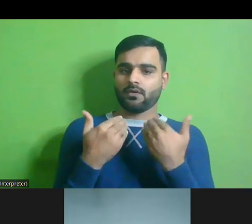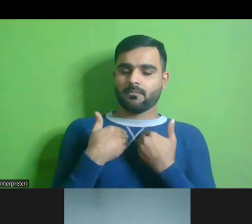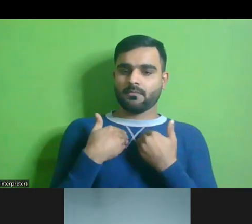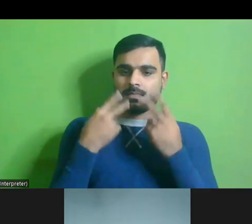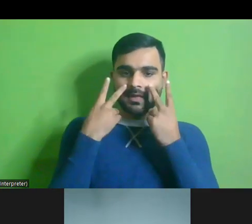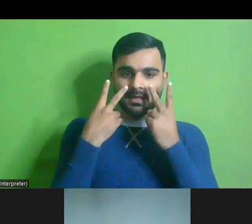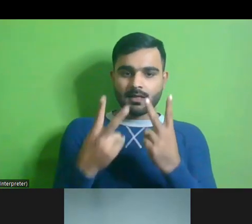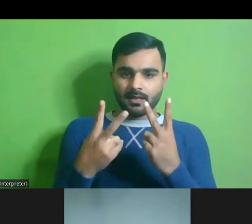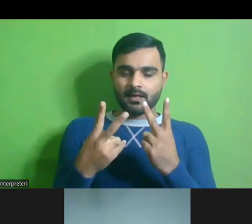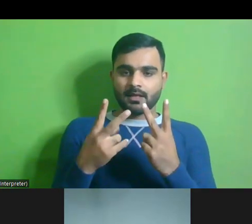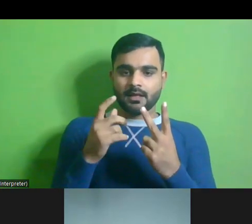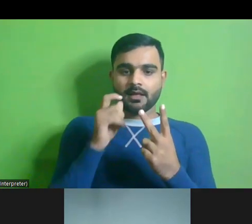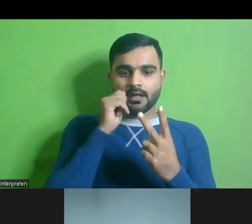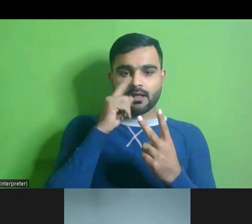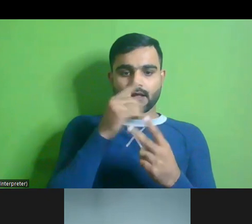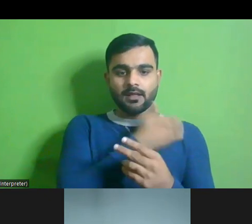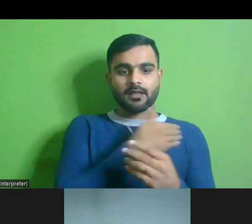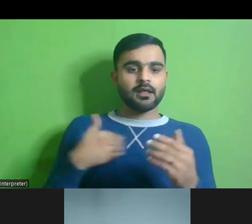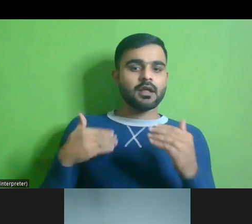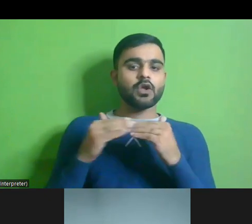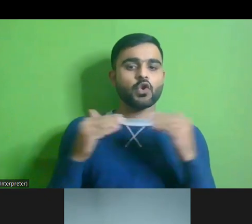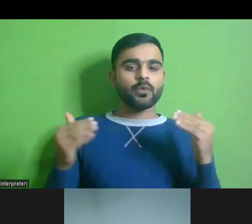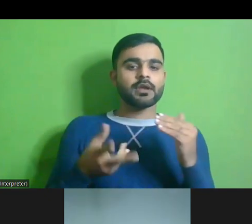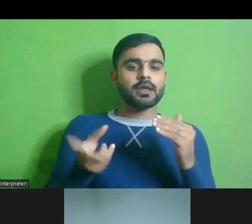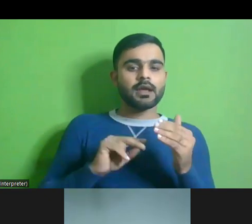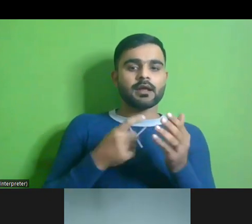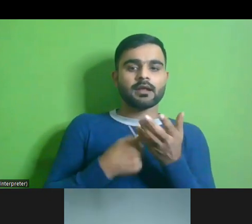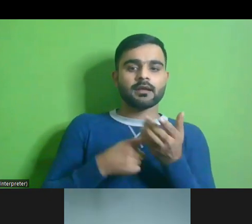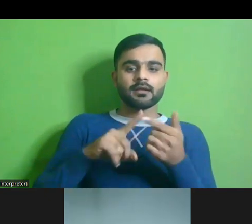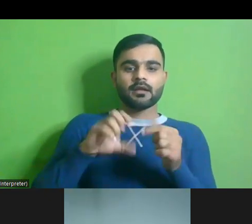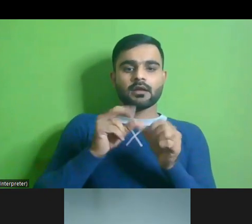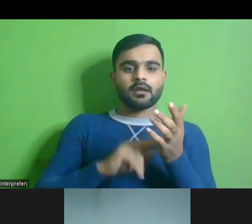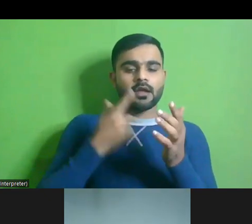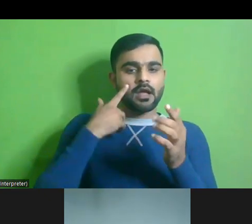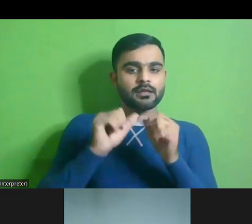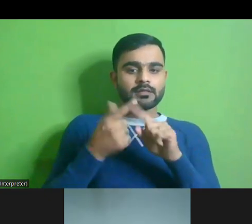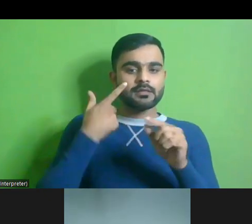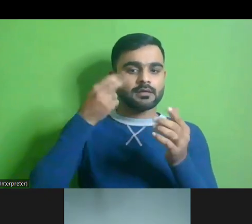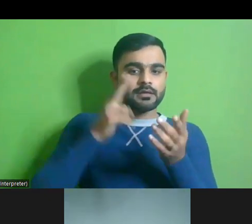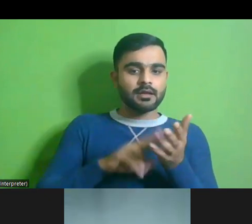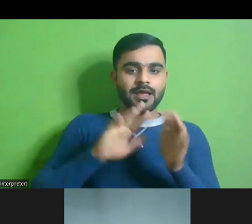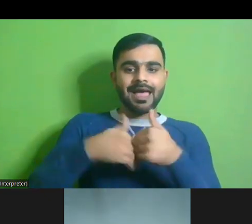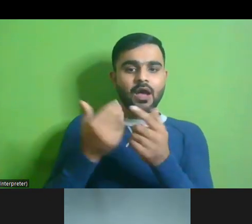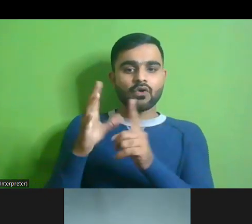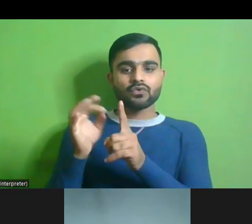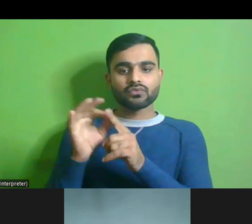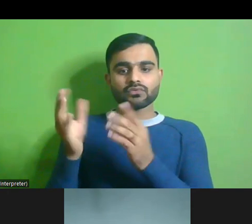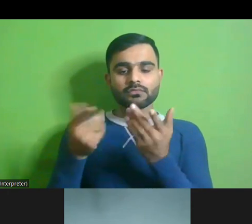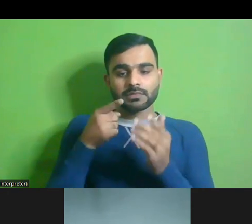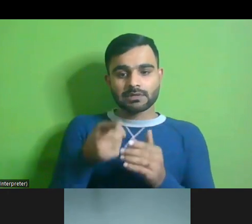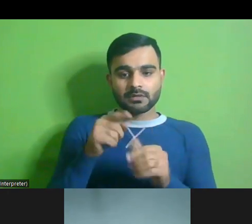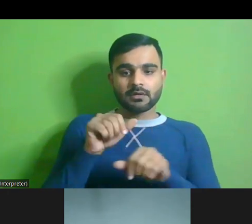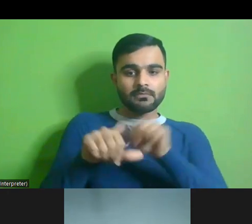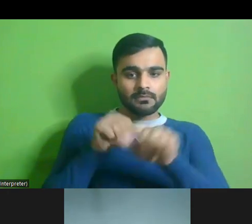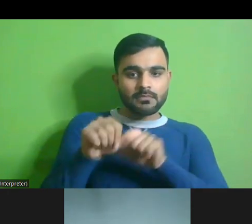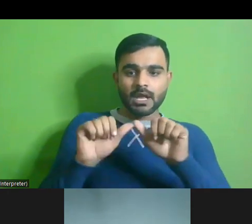at gender equity and reconciliation, and how this can be done. This process